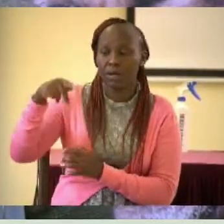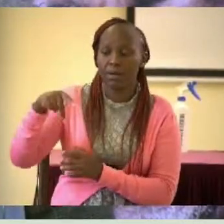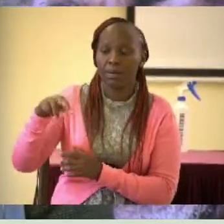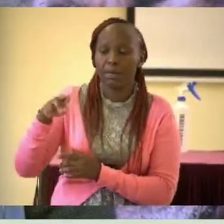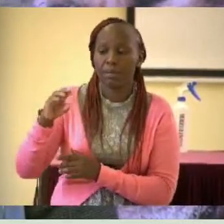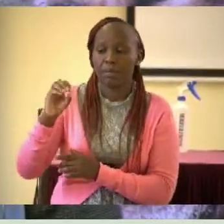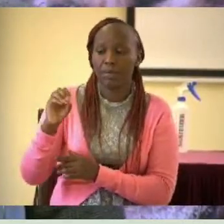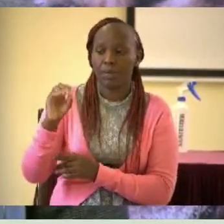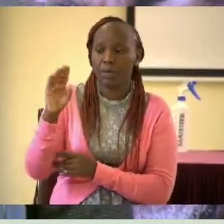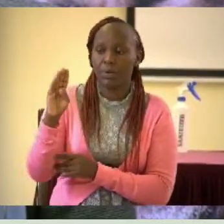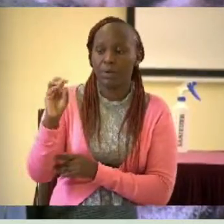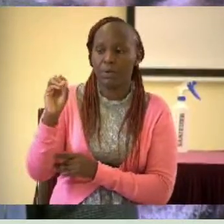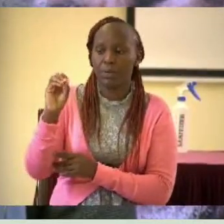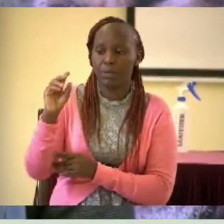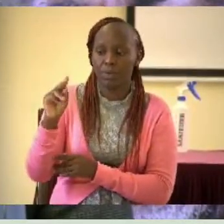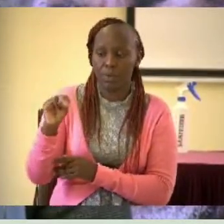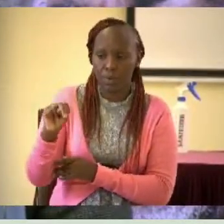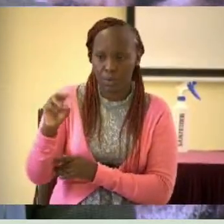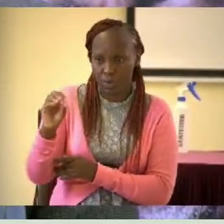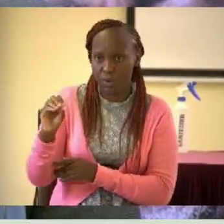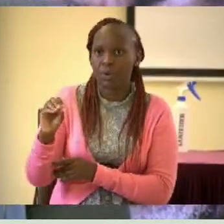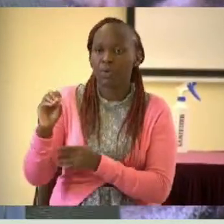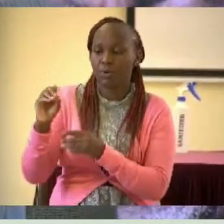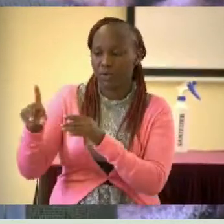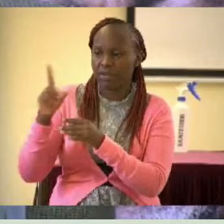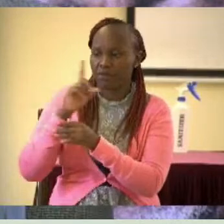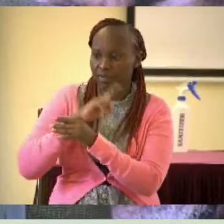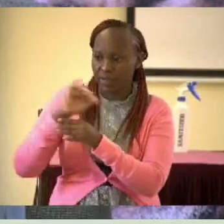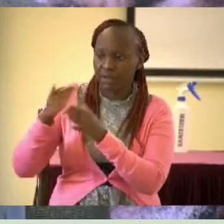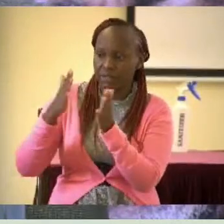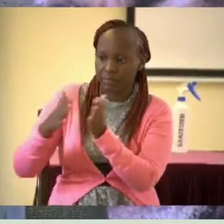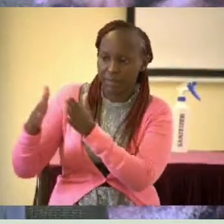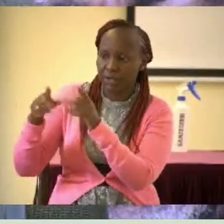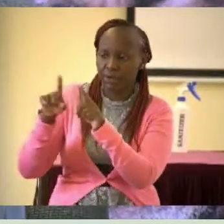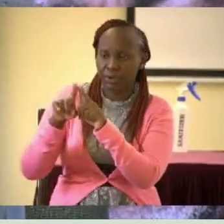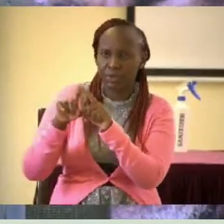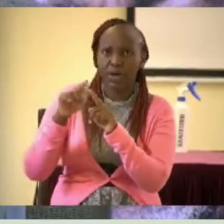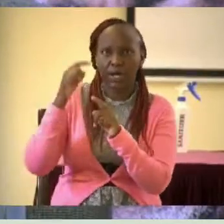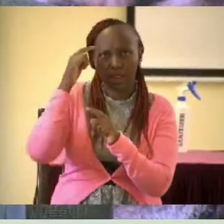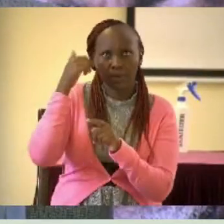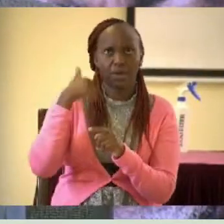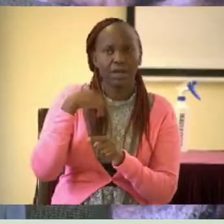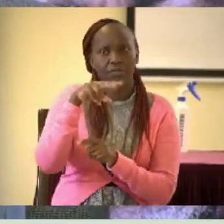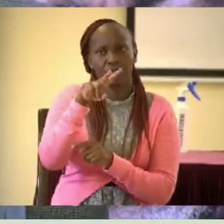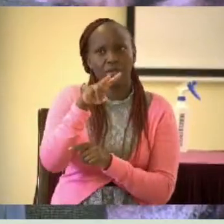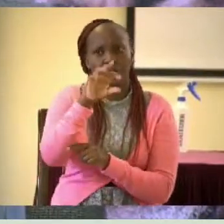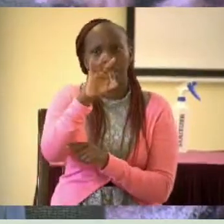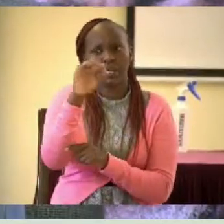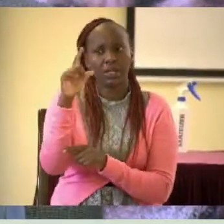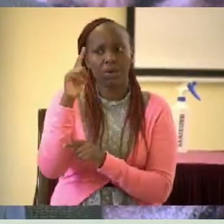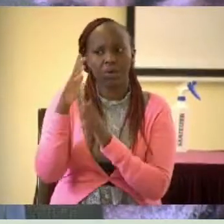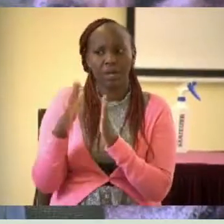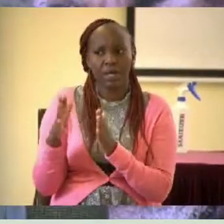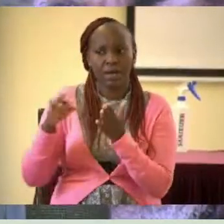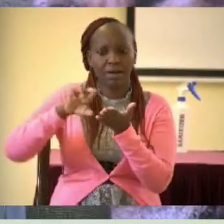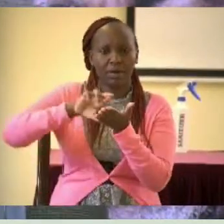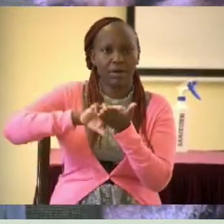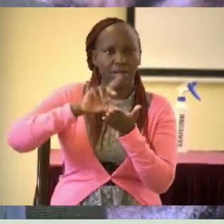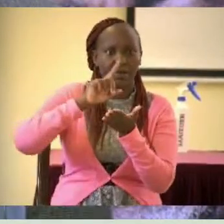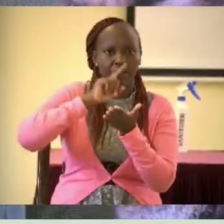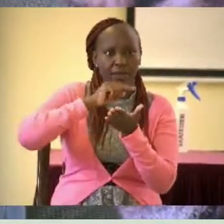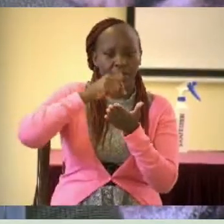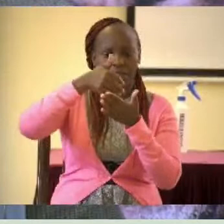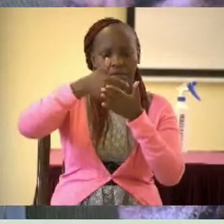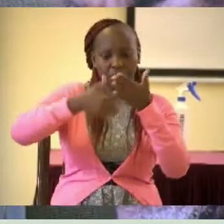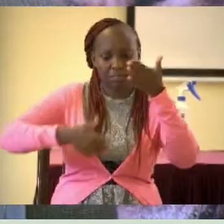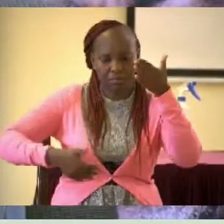scheme that we have established. And so far, we have like about 23 lawyers that have registered